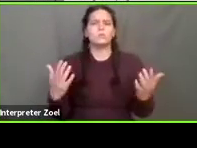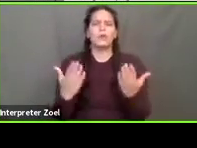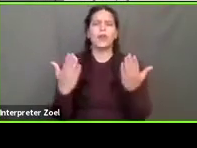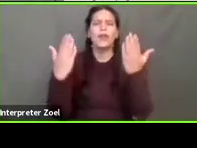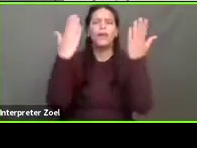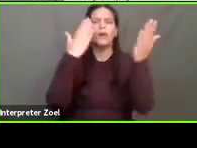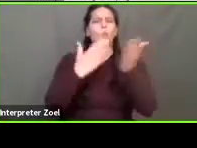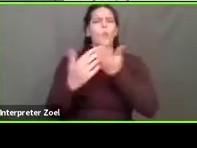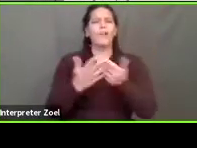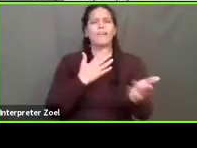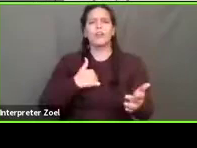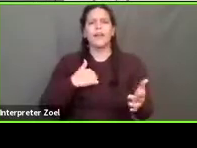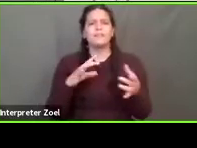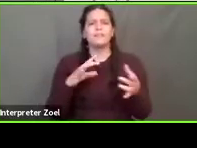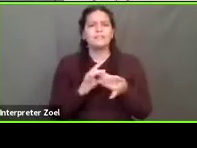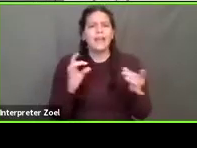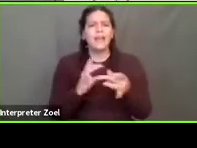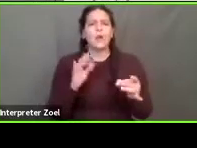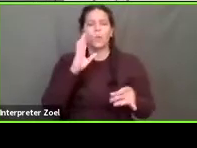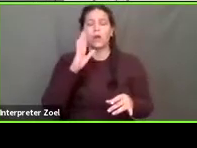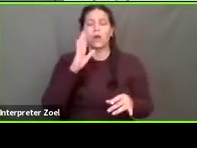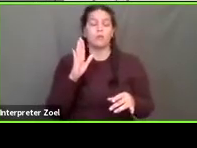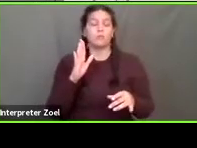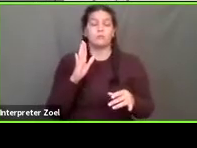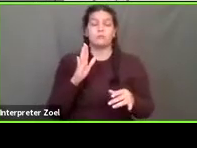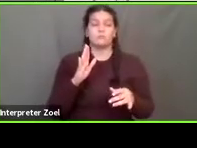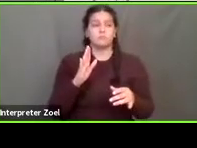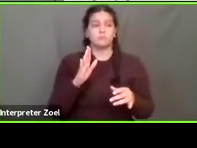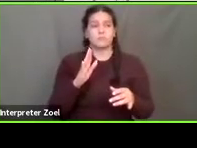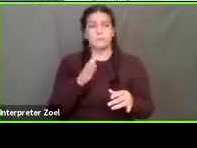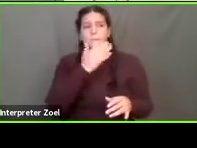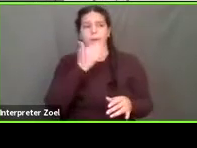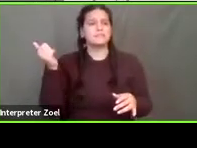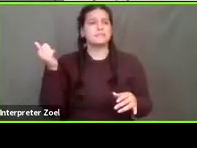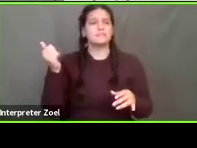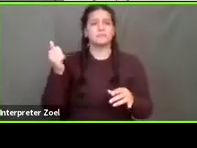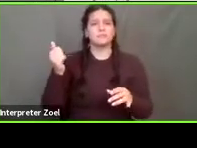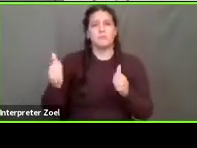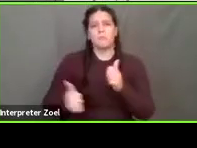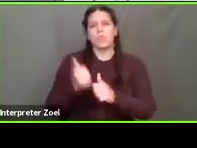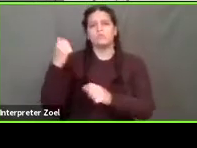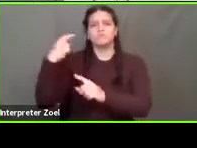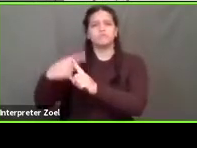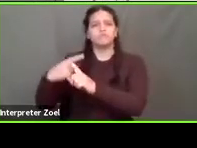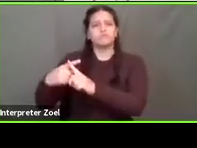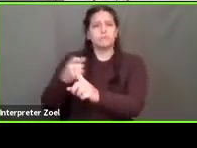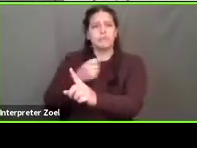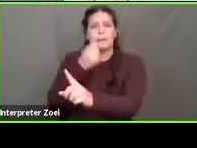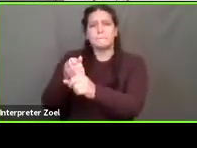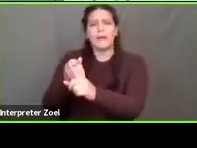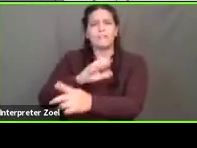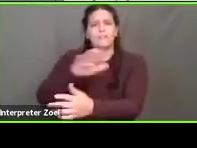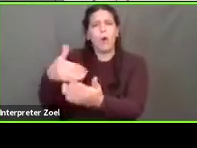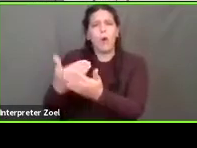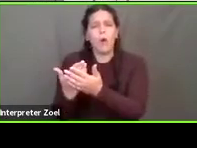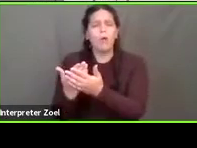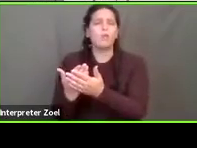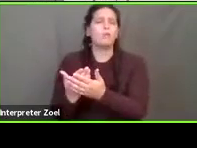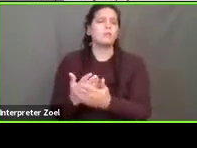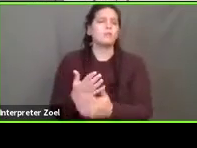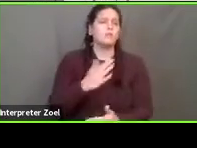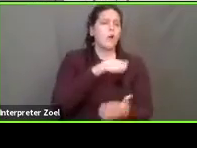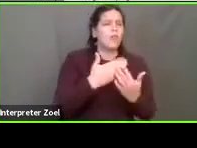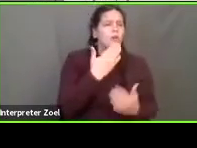the best for the highest good of all, always, in all kinds of good ways. Thank you so